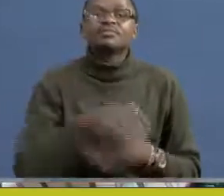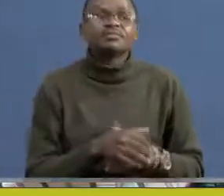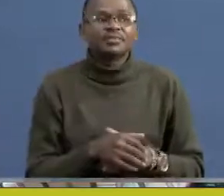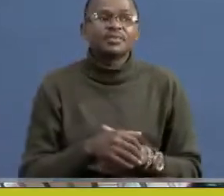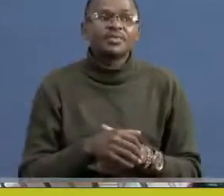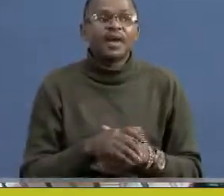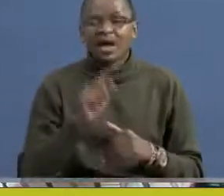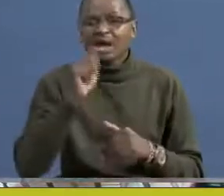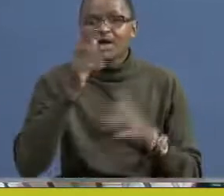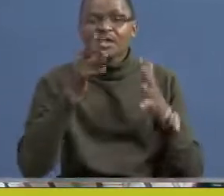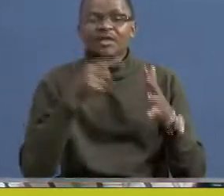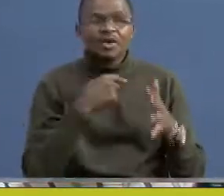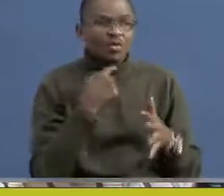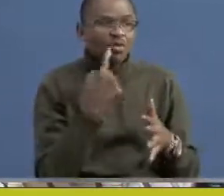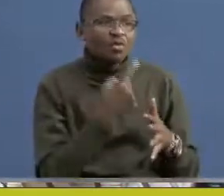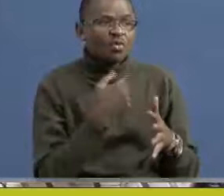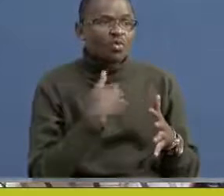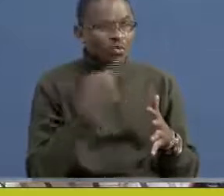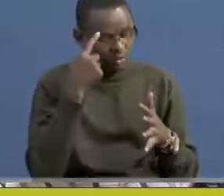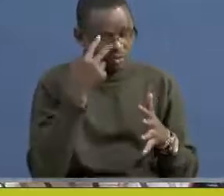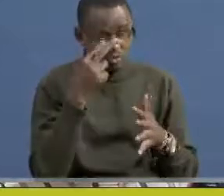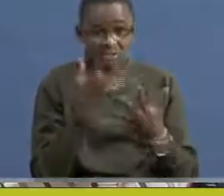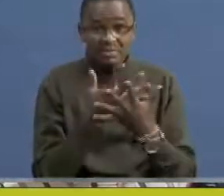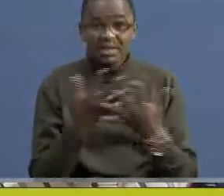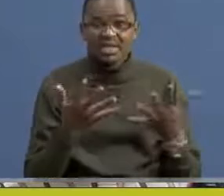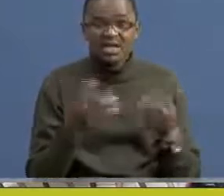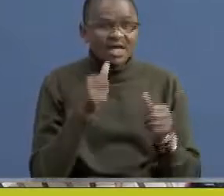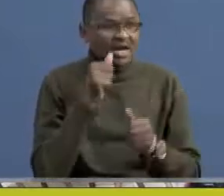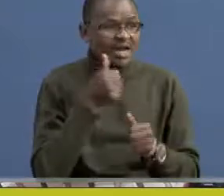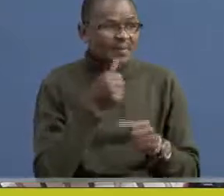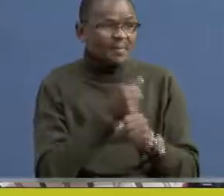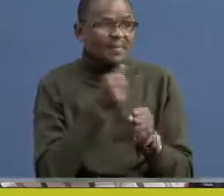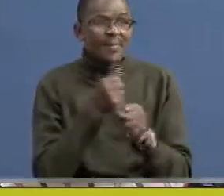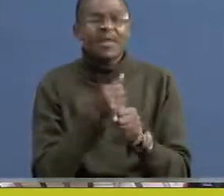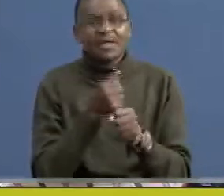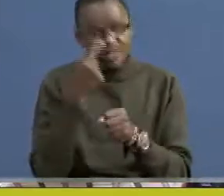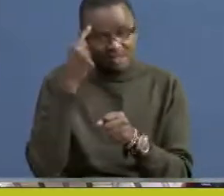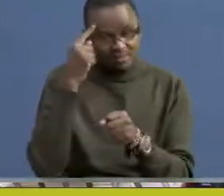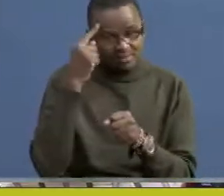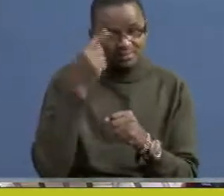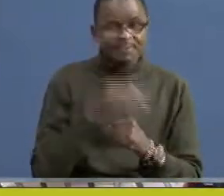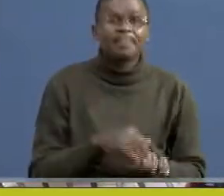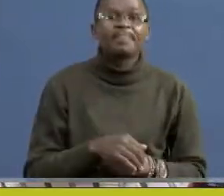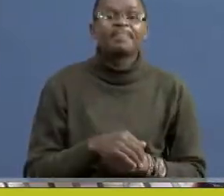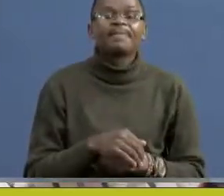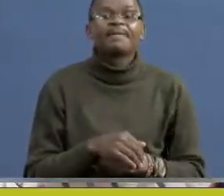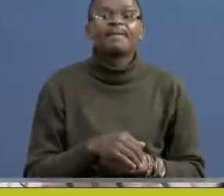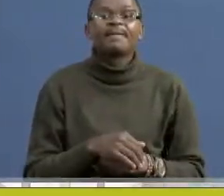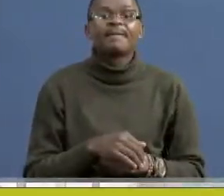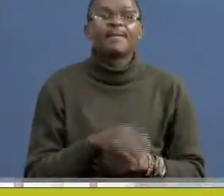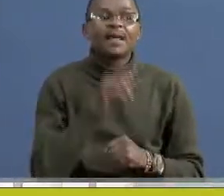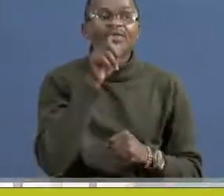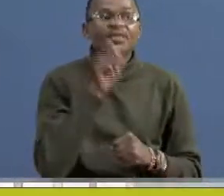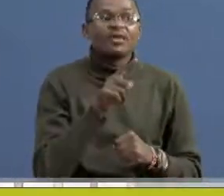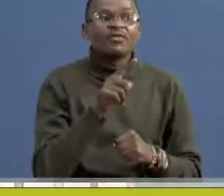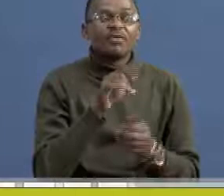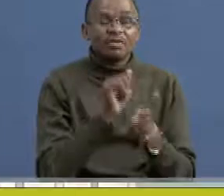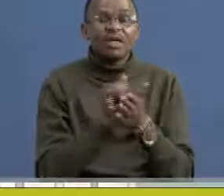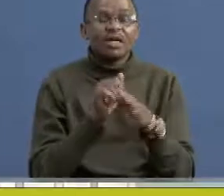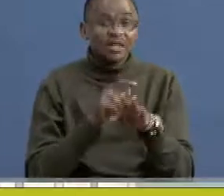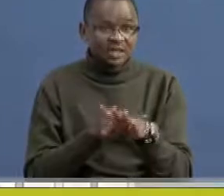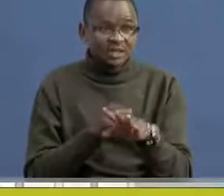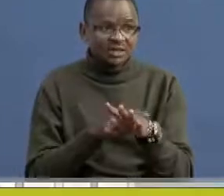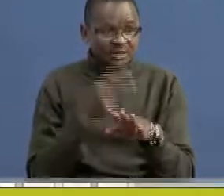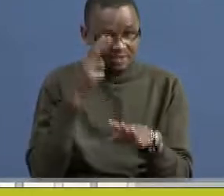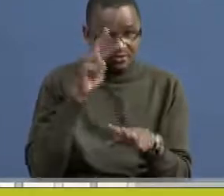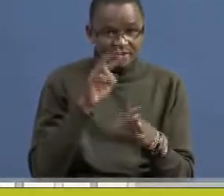just a Kenyan who roams around, who saw something very nice and thinks it makes sense. Now, therefore, at that point, the